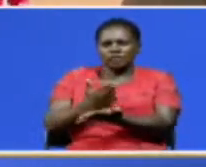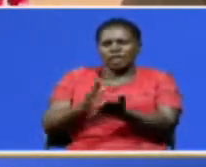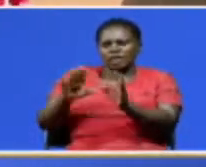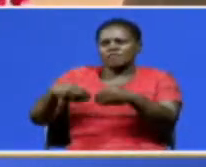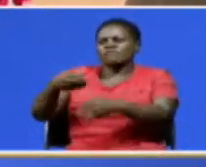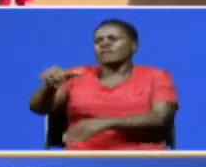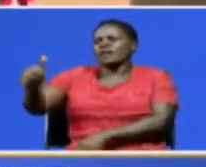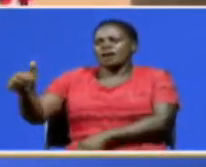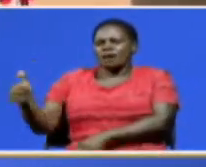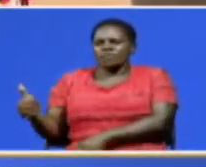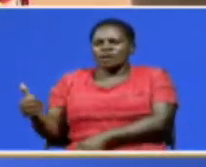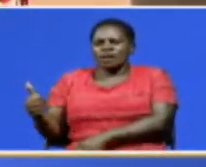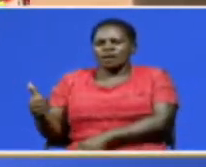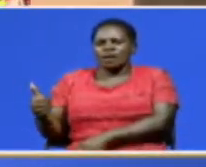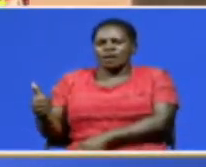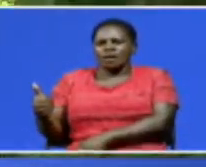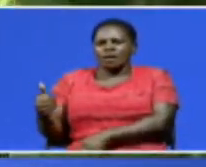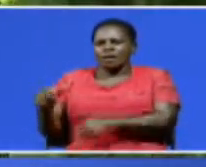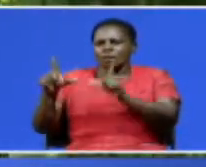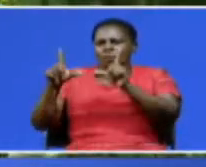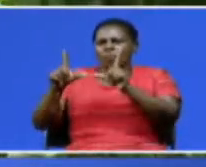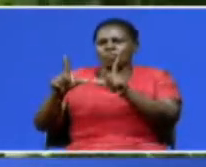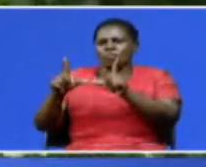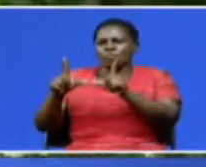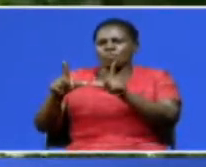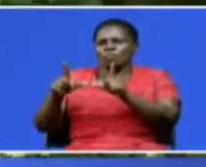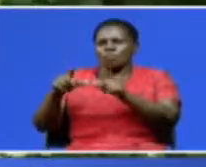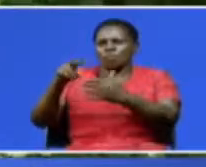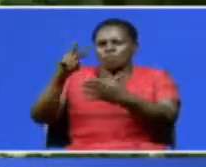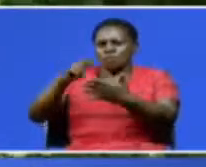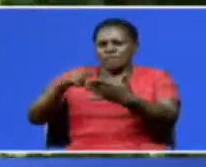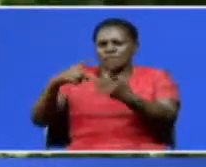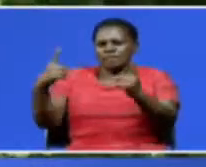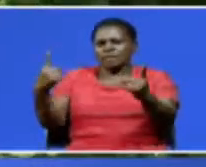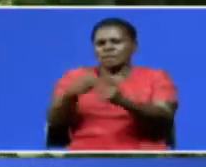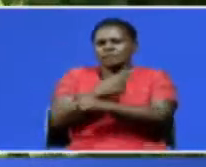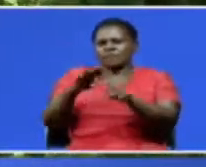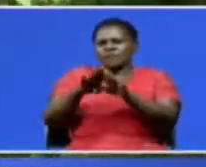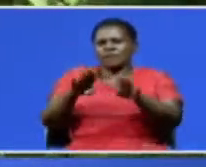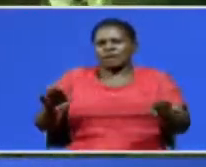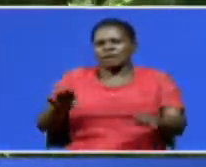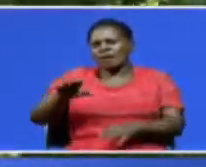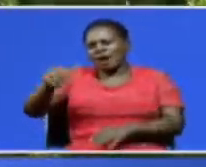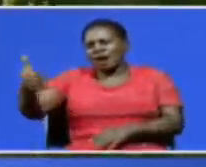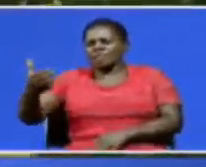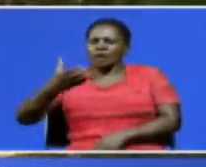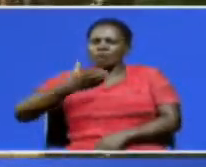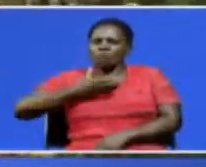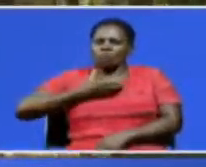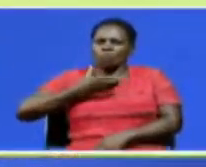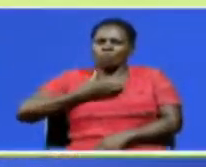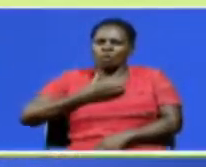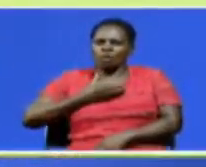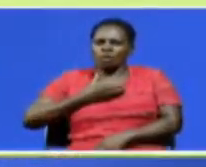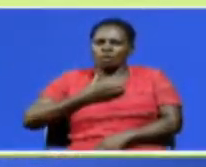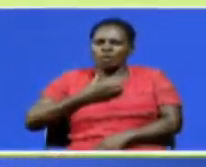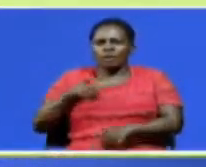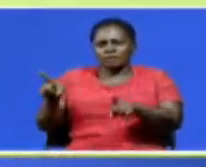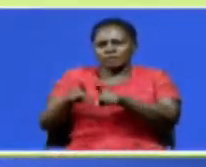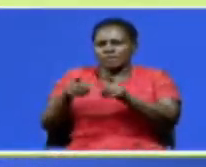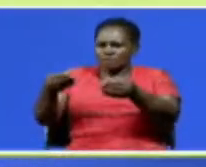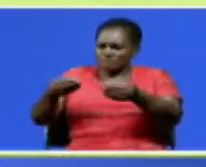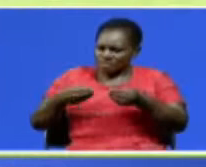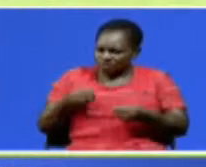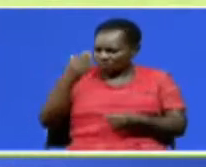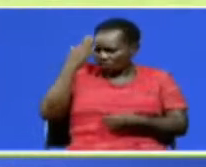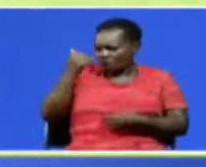to others, while on her title deed read a different piece of land that is owned by other individuals. Tena wananipa kwa